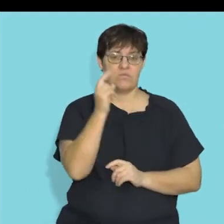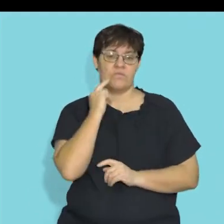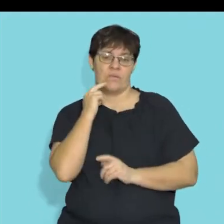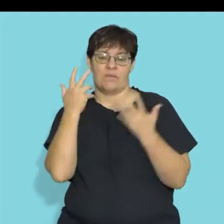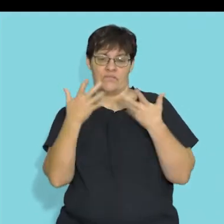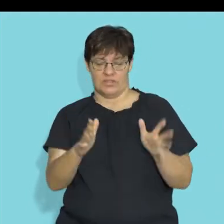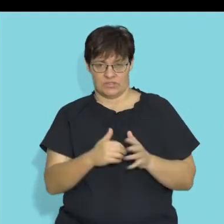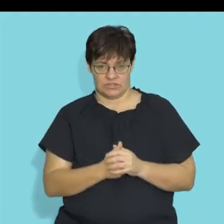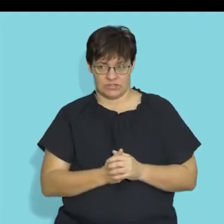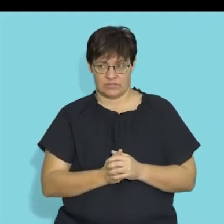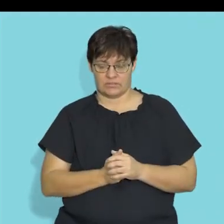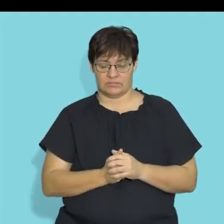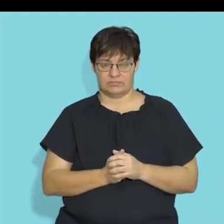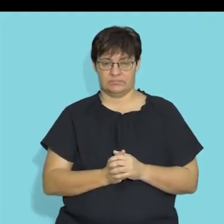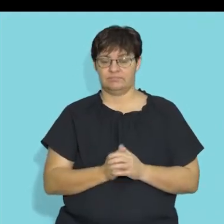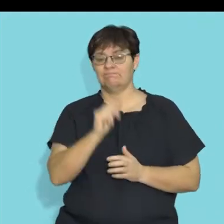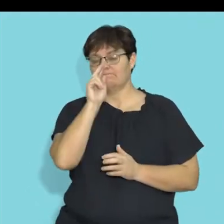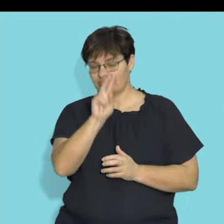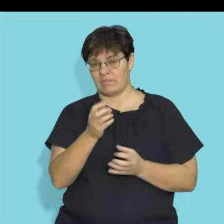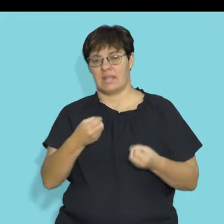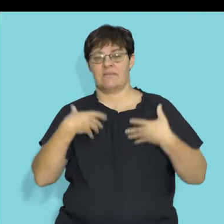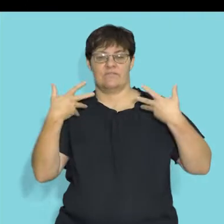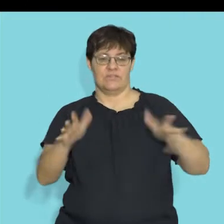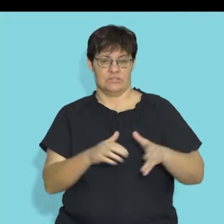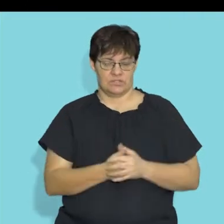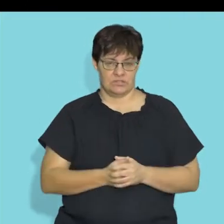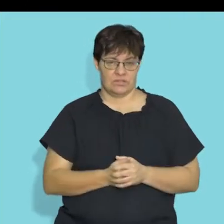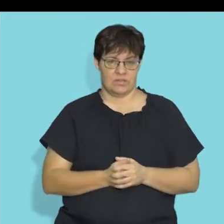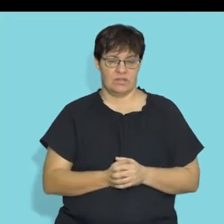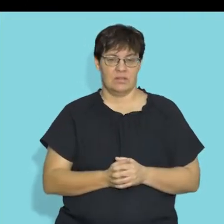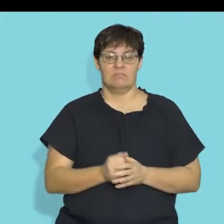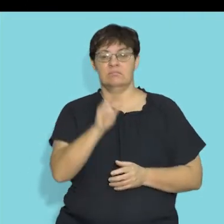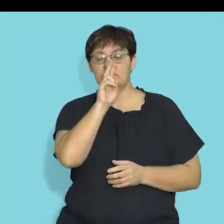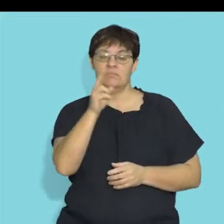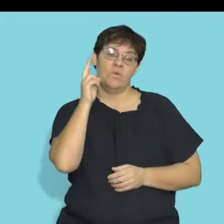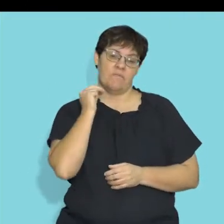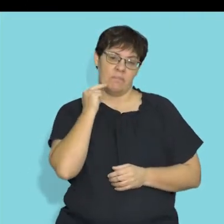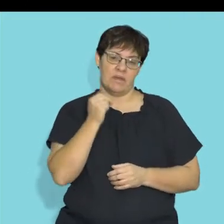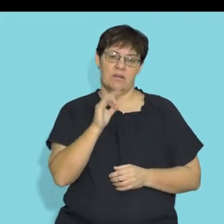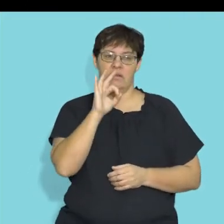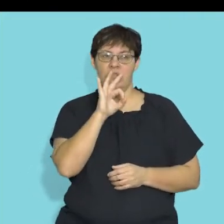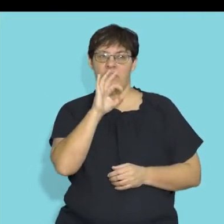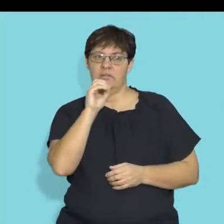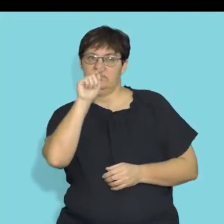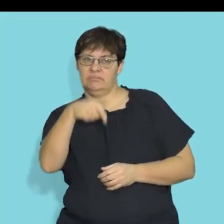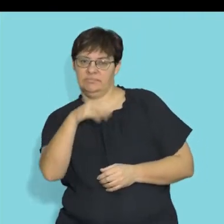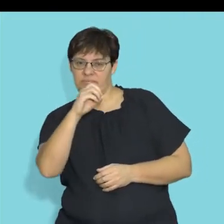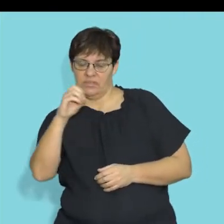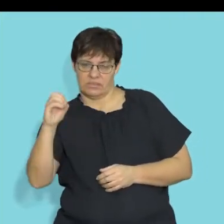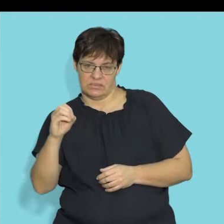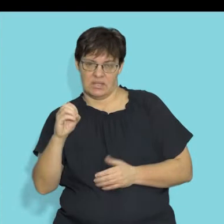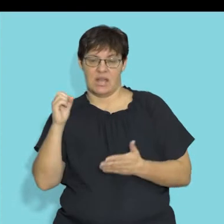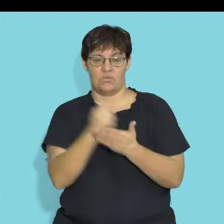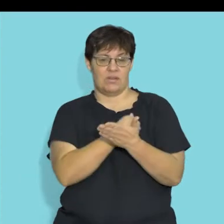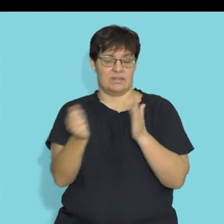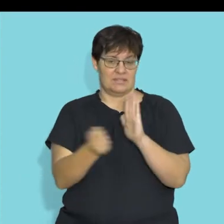and November, right? So you can see that's given. So if I'm looking at November at 30,000 Rand as